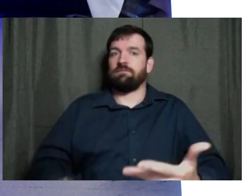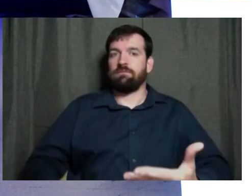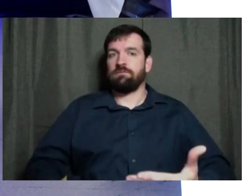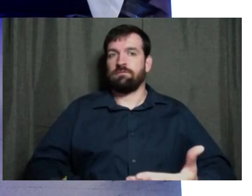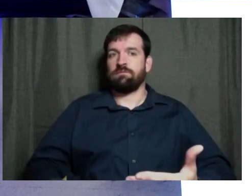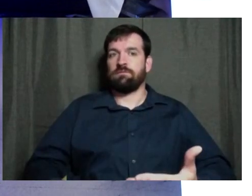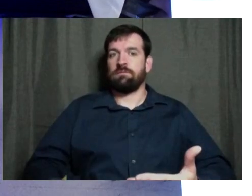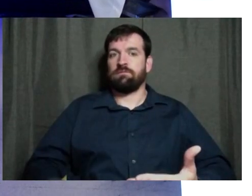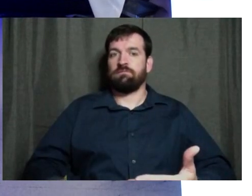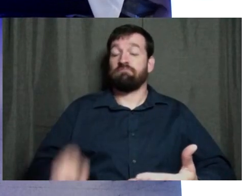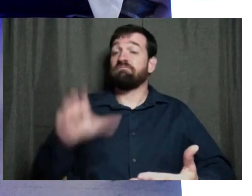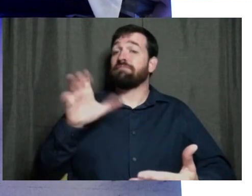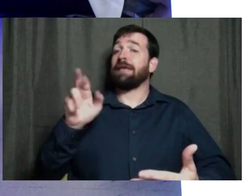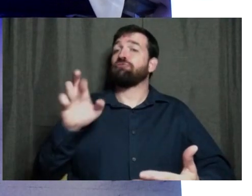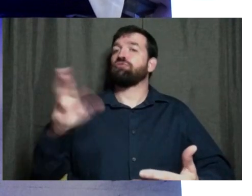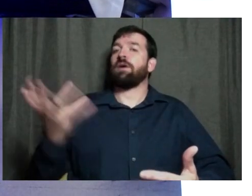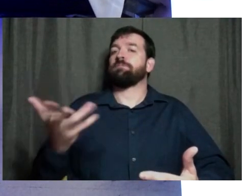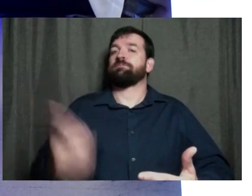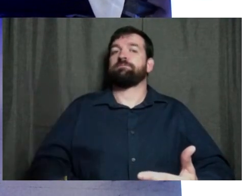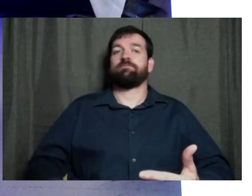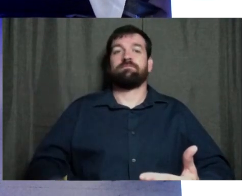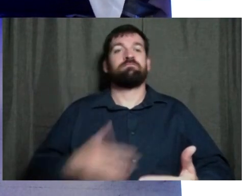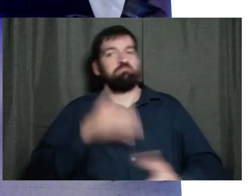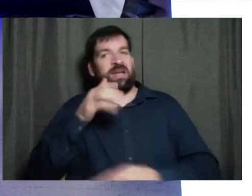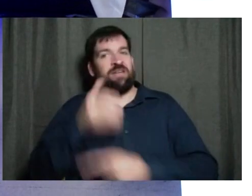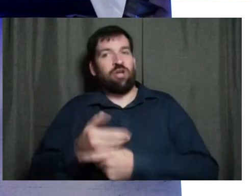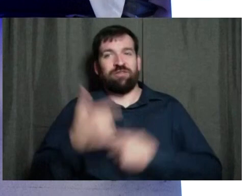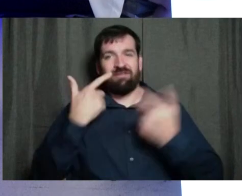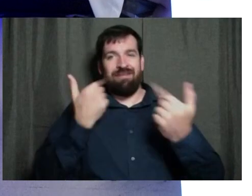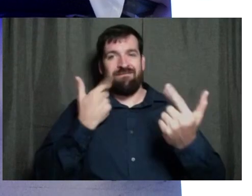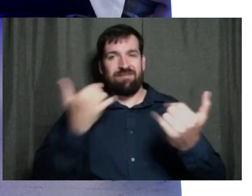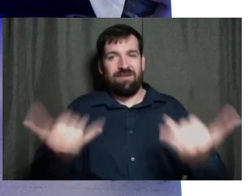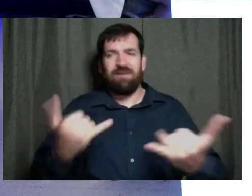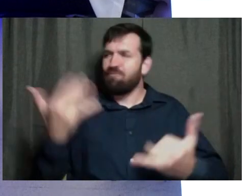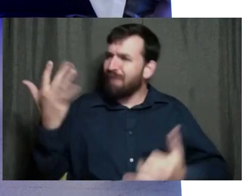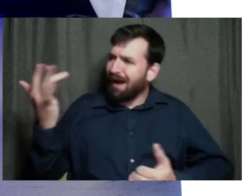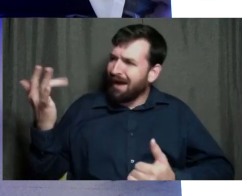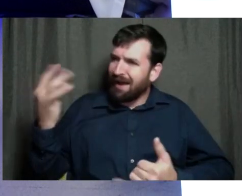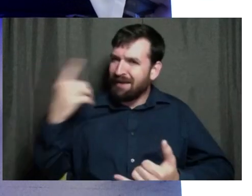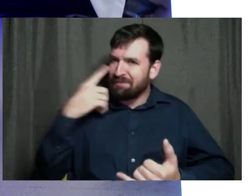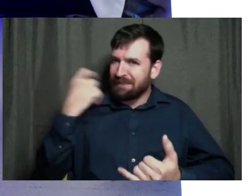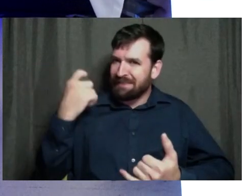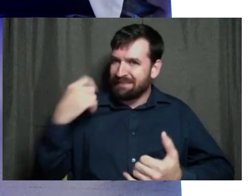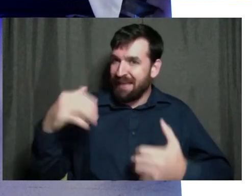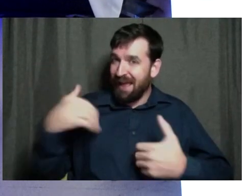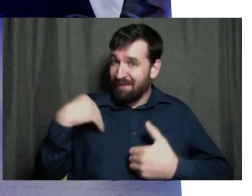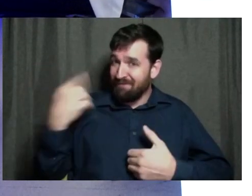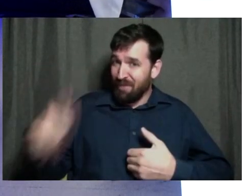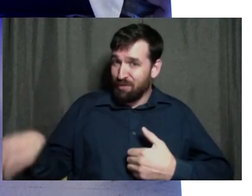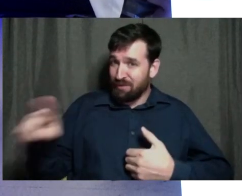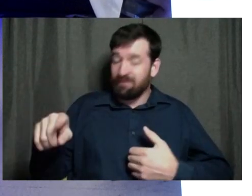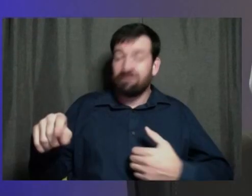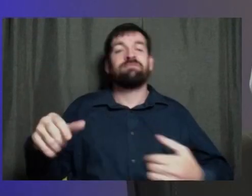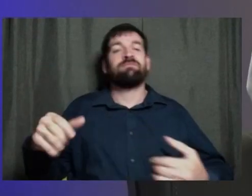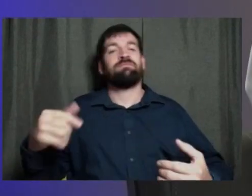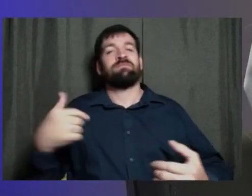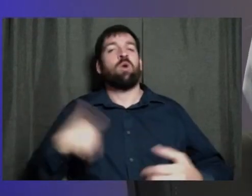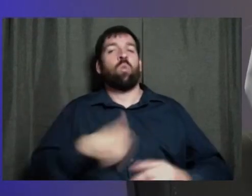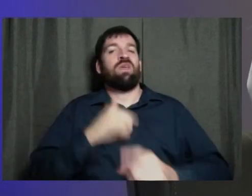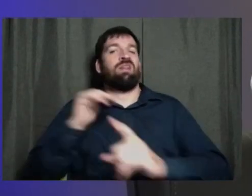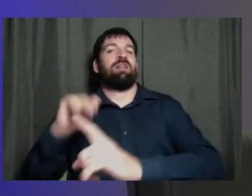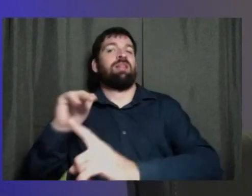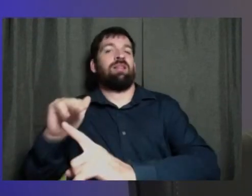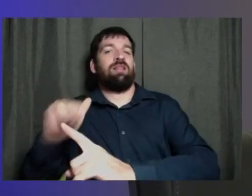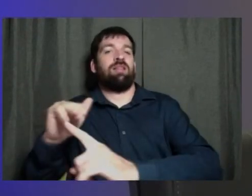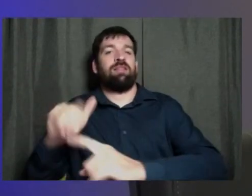cancer measures, what would it be? Yeah, my daughters are so laughing right now. Why? Because you probably hound them? We hound them about they have to eat, a certain